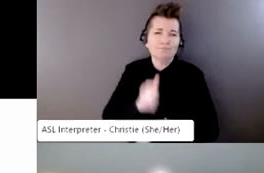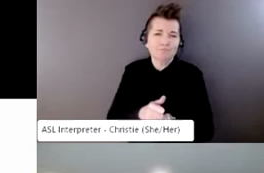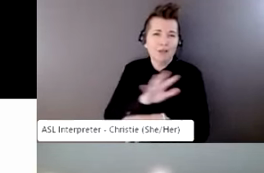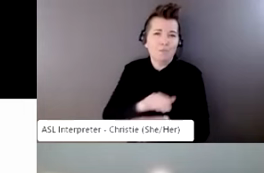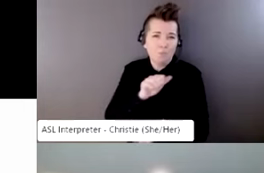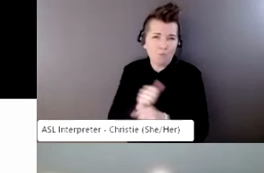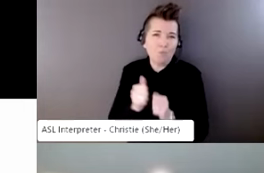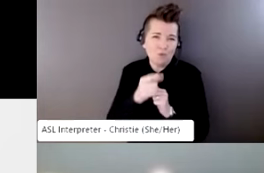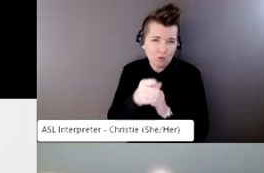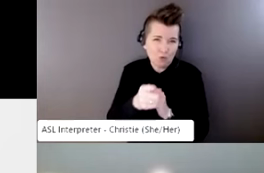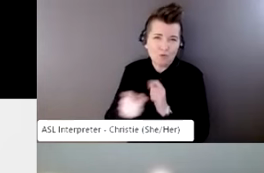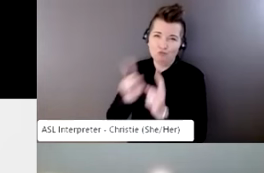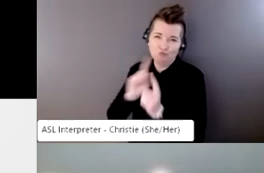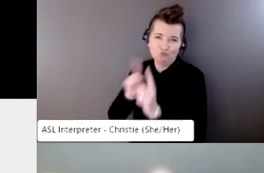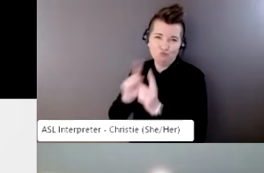confidential conversation.